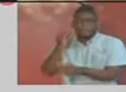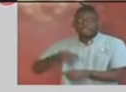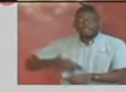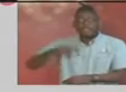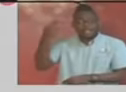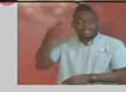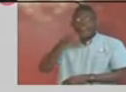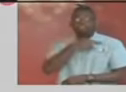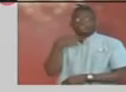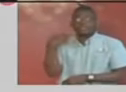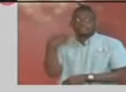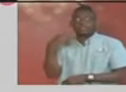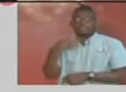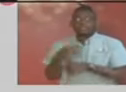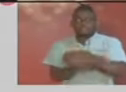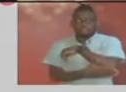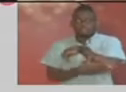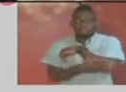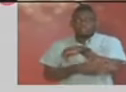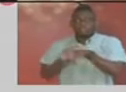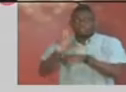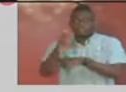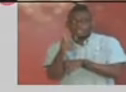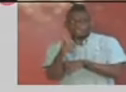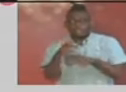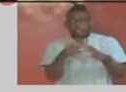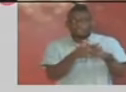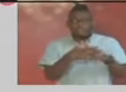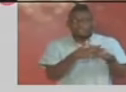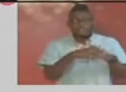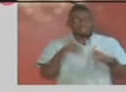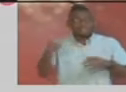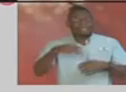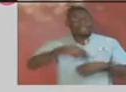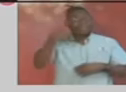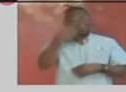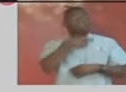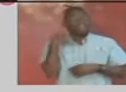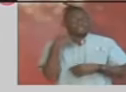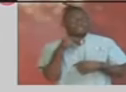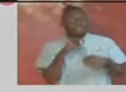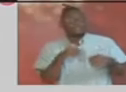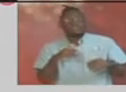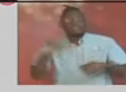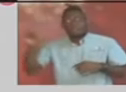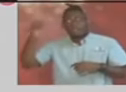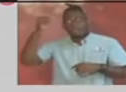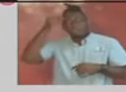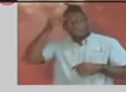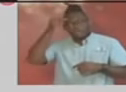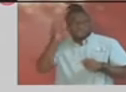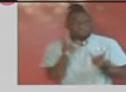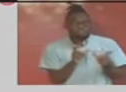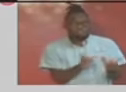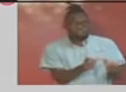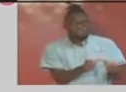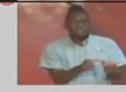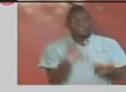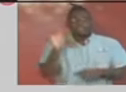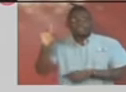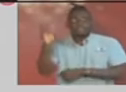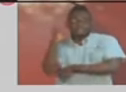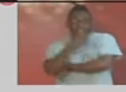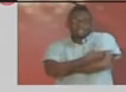have cluster spread or community spread. Persons are required to stay in state quarantine for 7 days and then followed by home quarantine